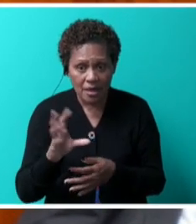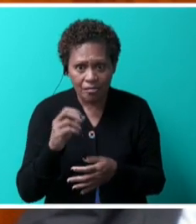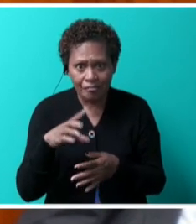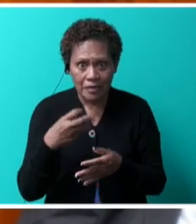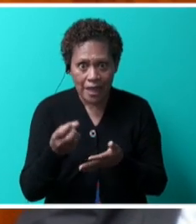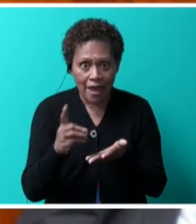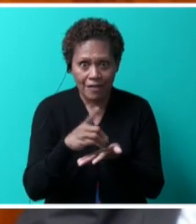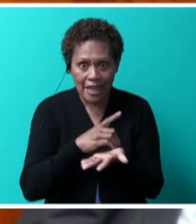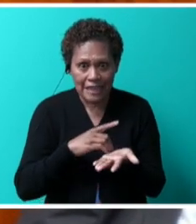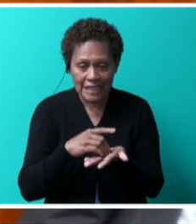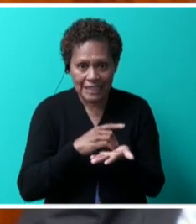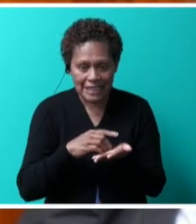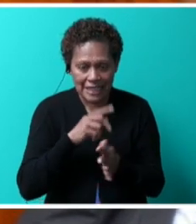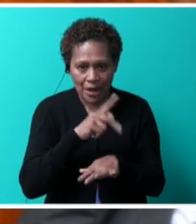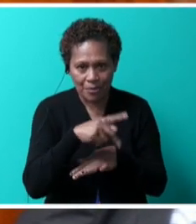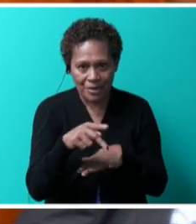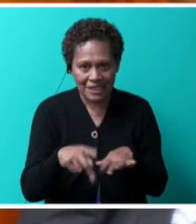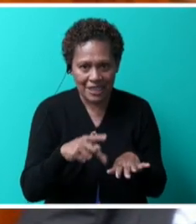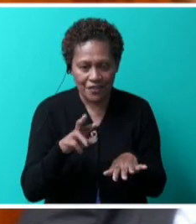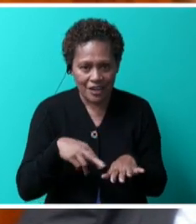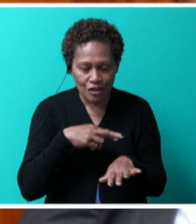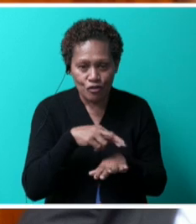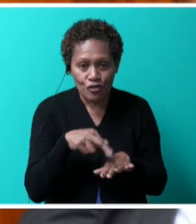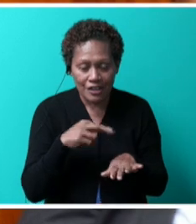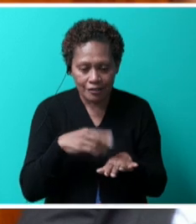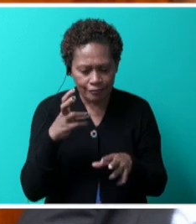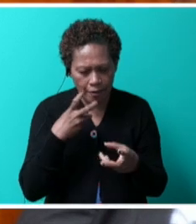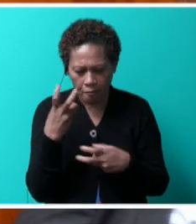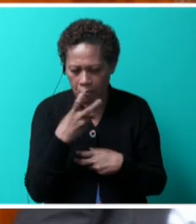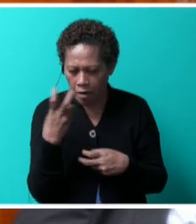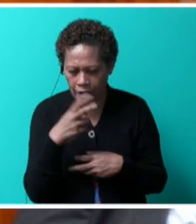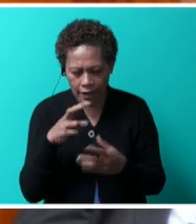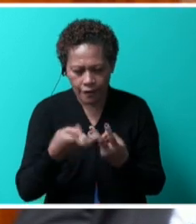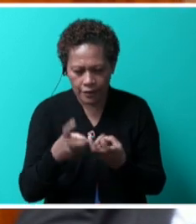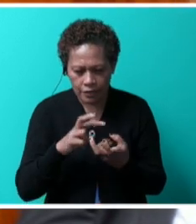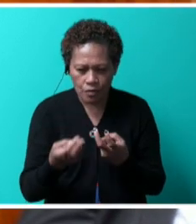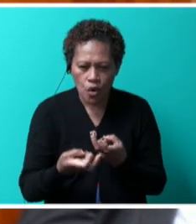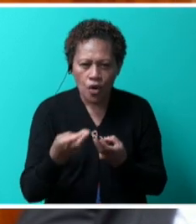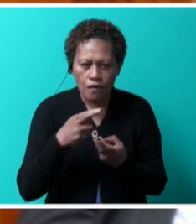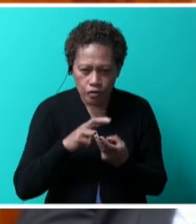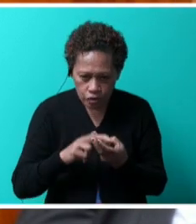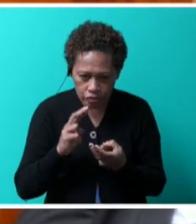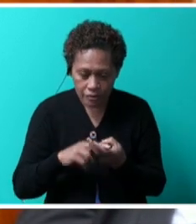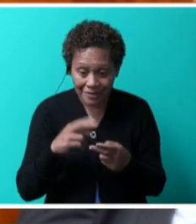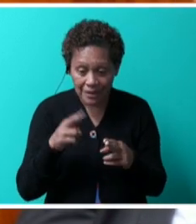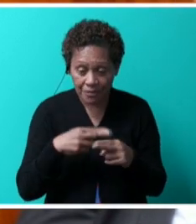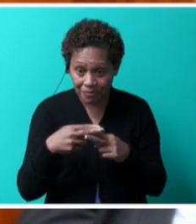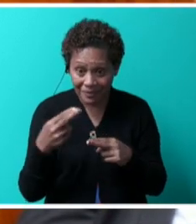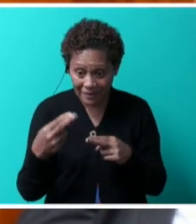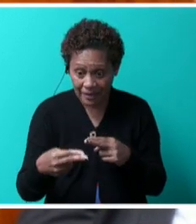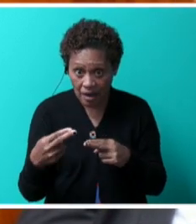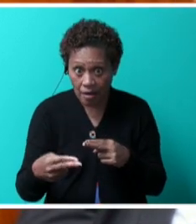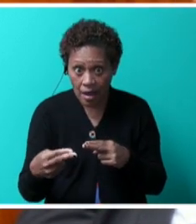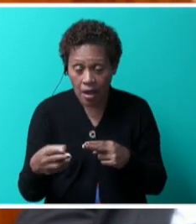diseases in the Pacific region by producing more nutritious vegetables, fruits, root crops, and protein at homes.